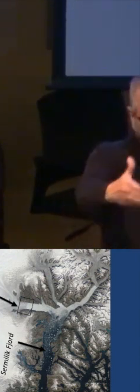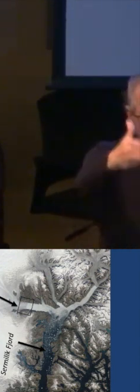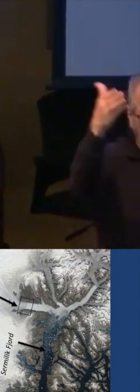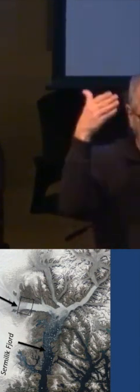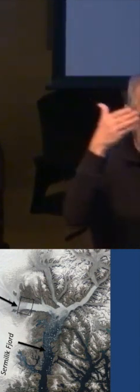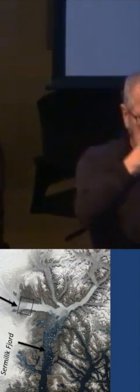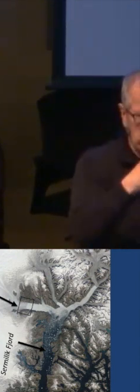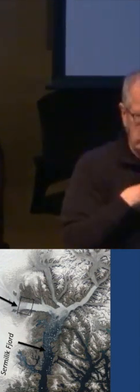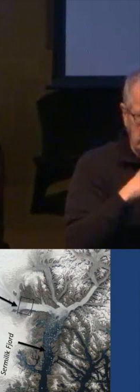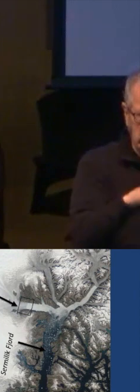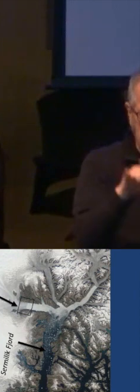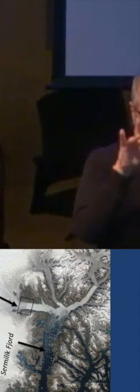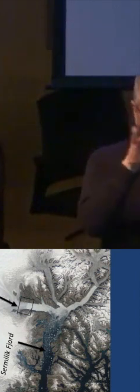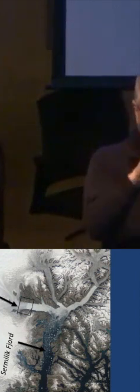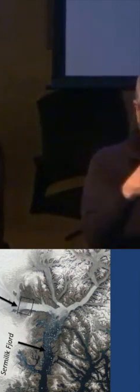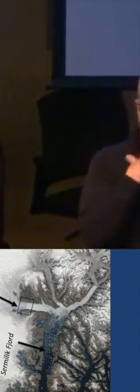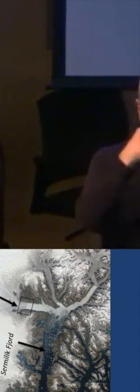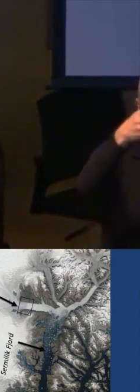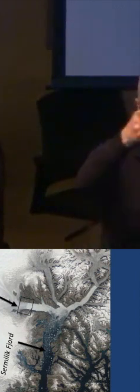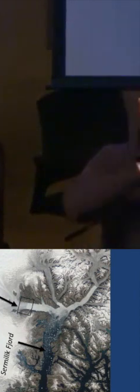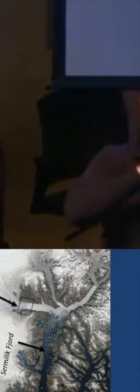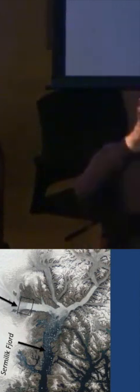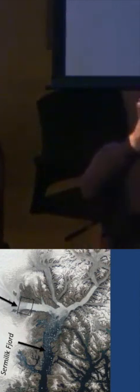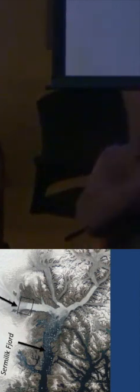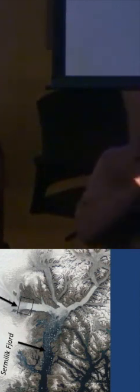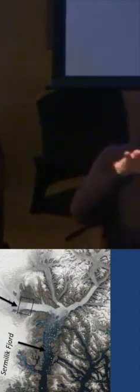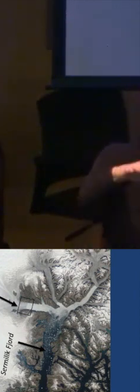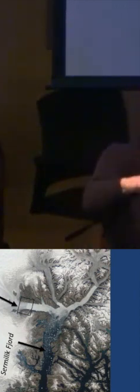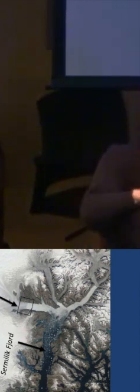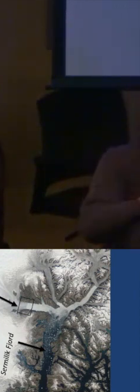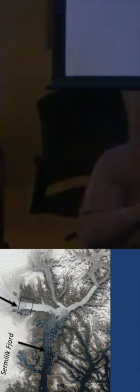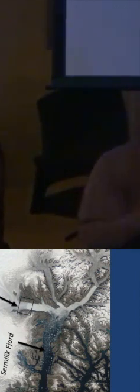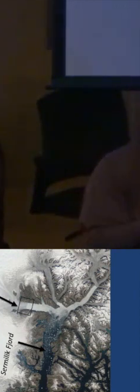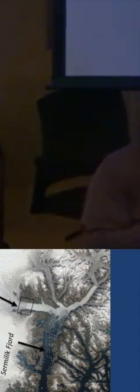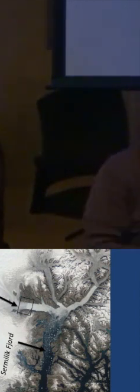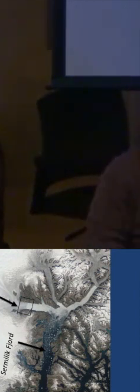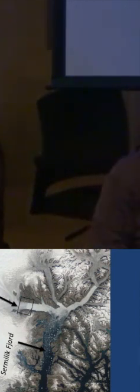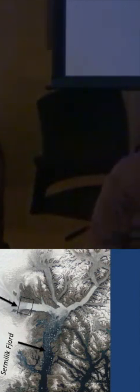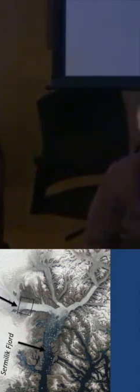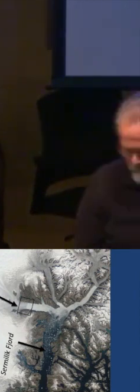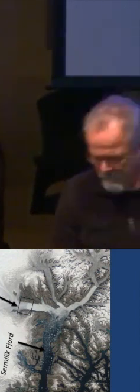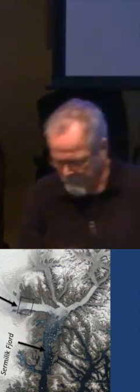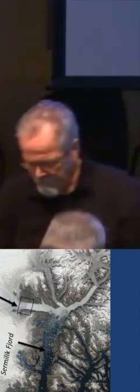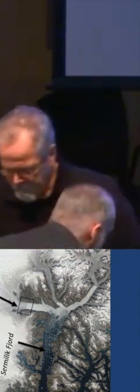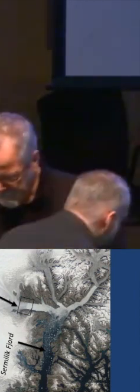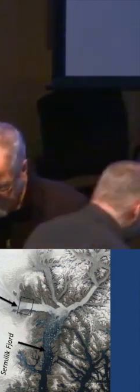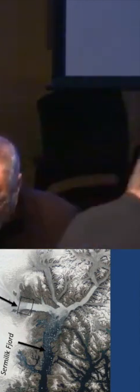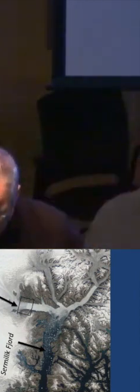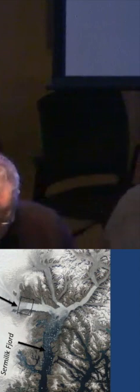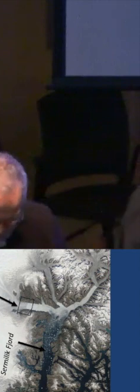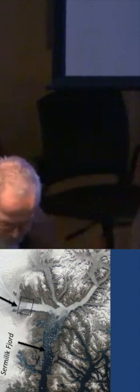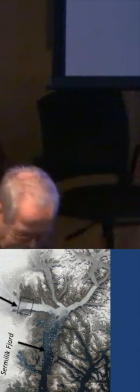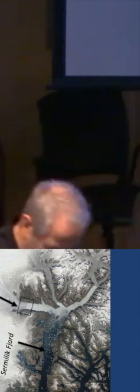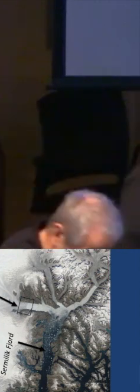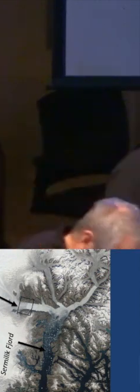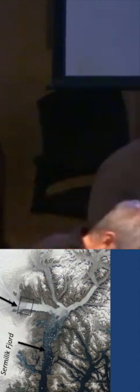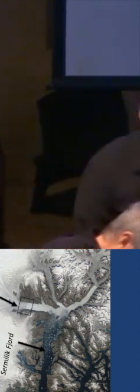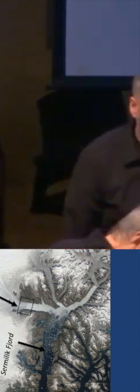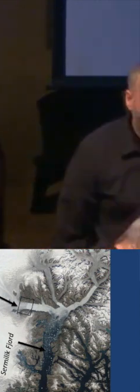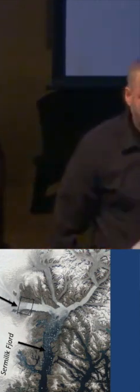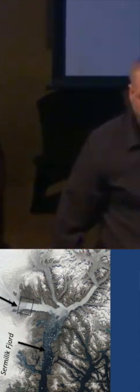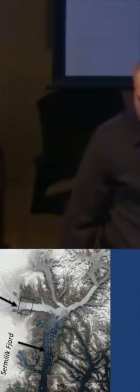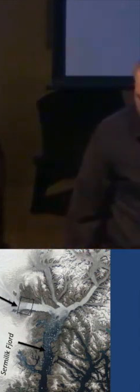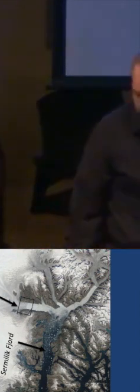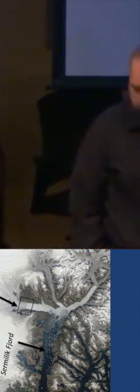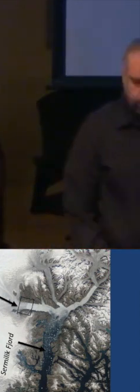Greenland, the ocean region. So this is what the retreat of Helheim in just a few